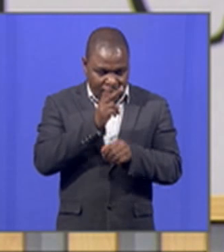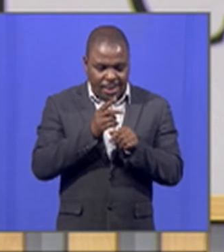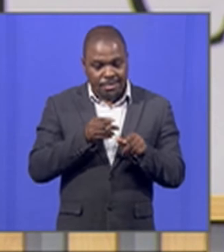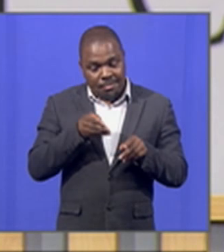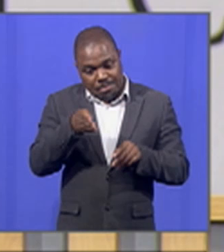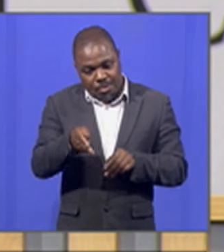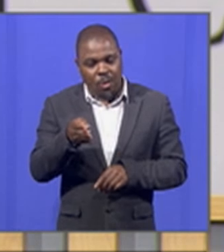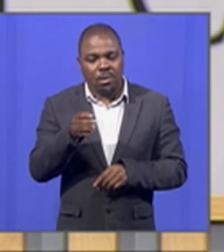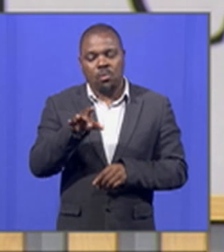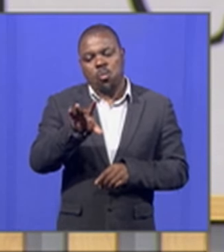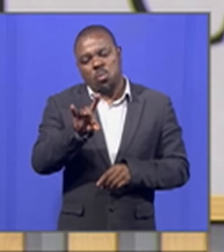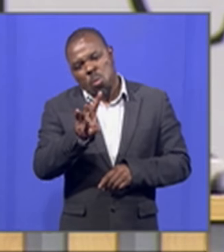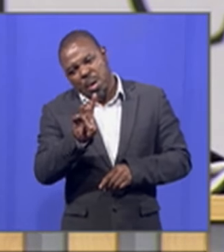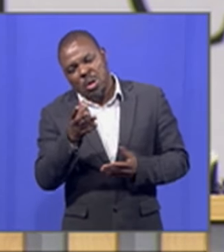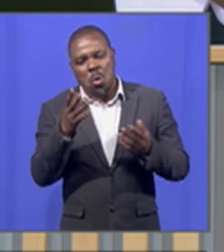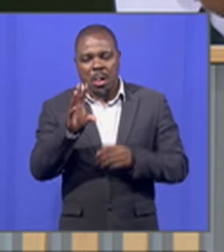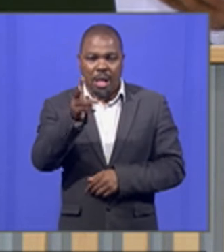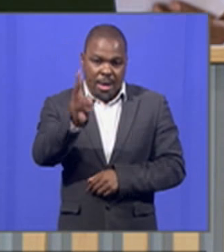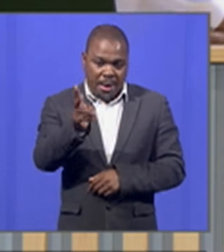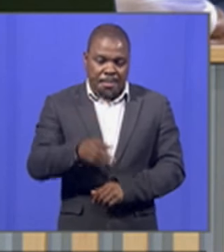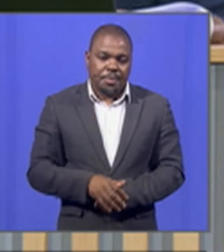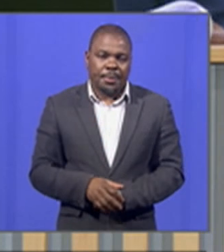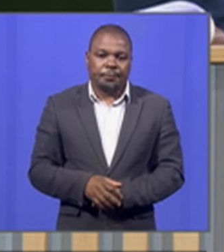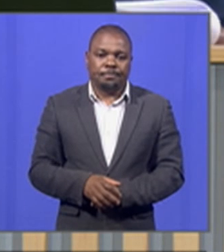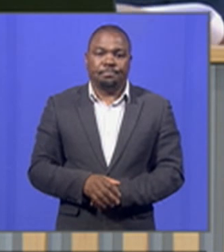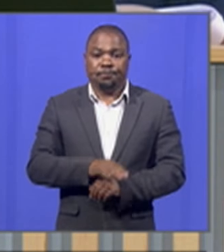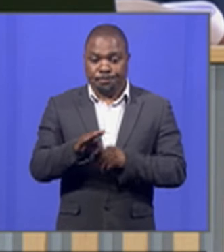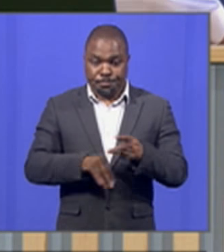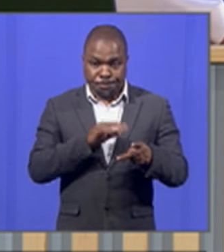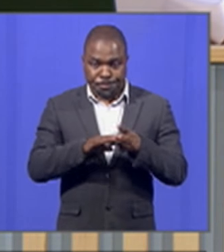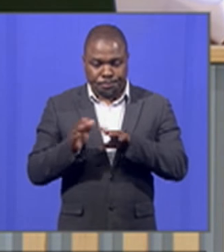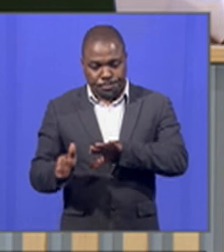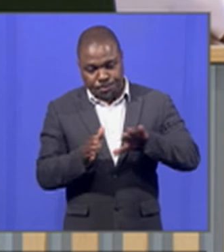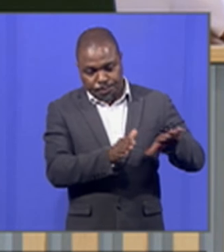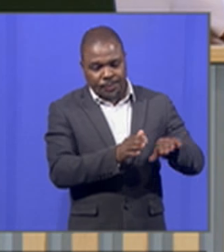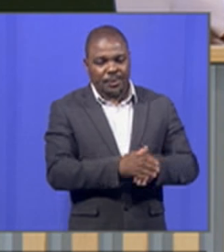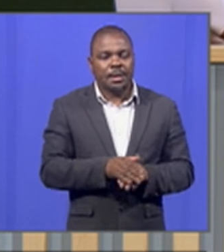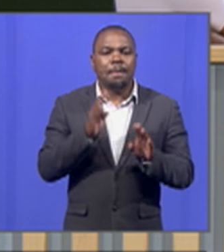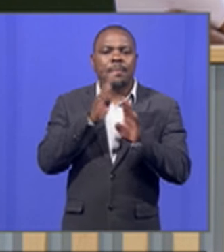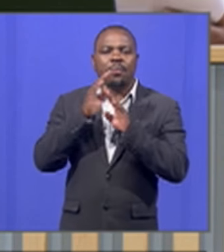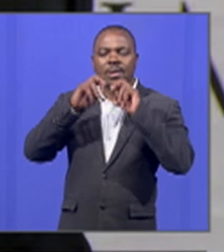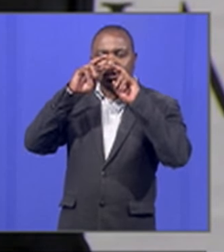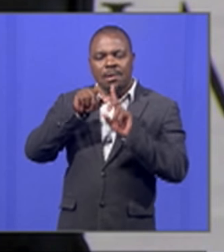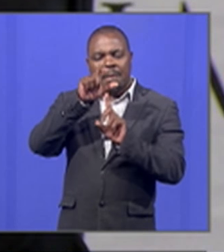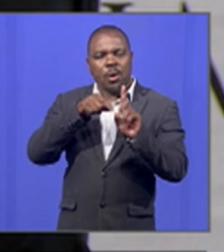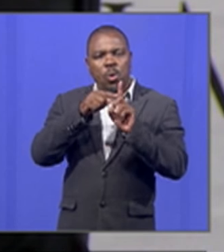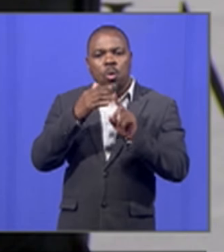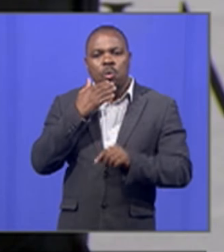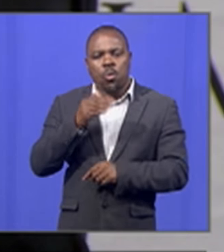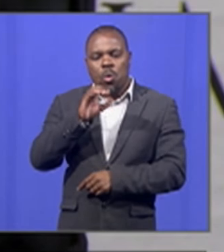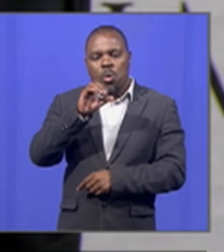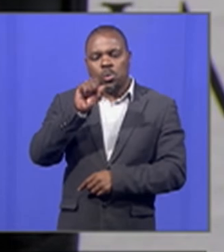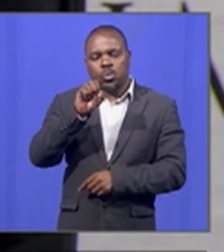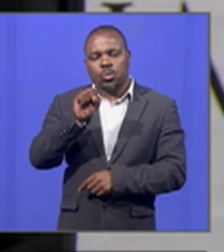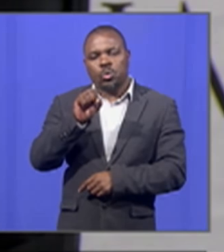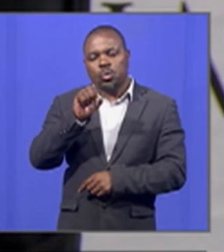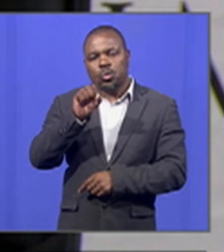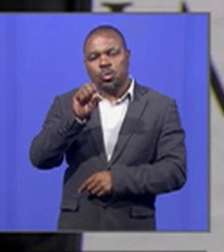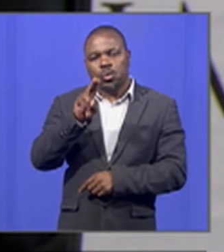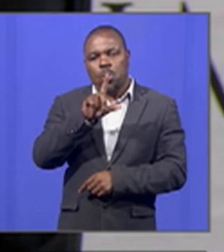bohlatse ka laboraro go ba labone go sa le bjalo o ile a latelwa ke letseka la private Paul O'Sullivan yo a